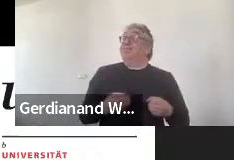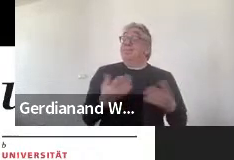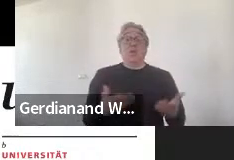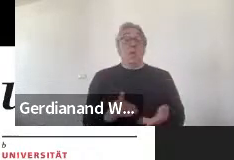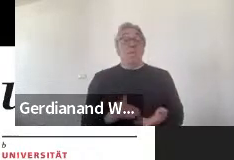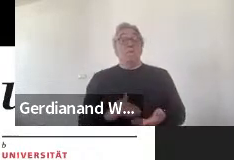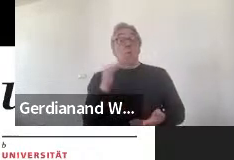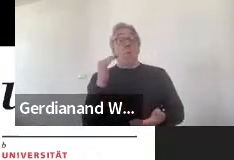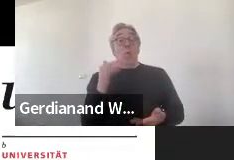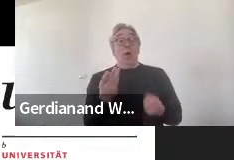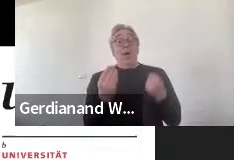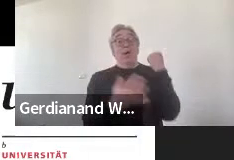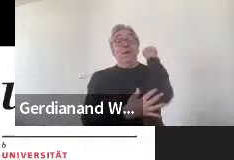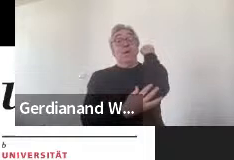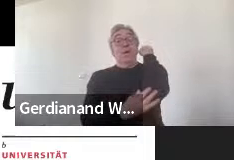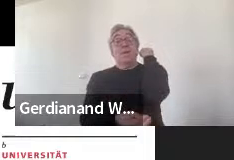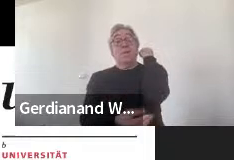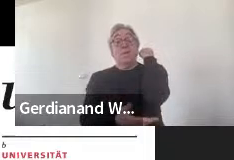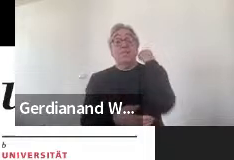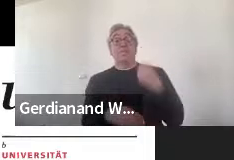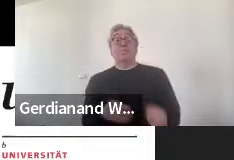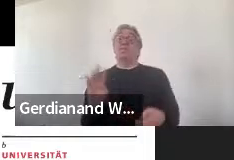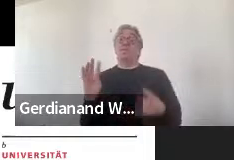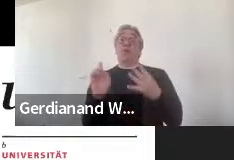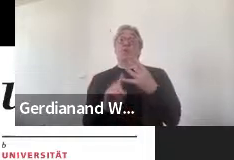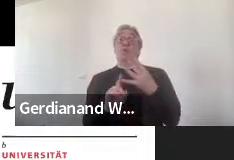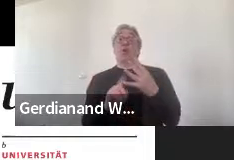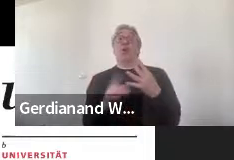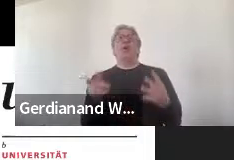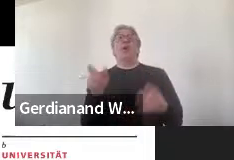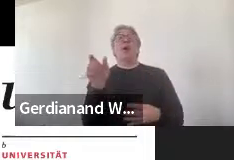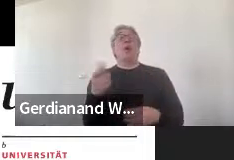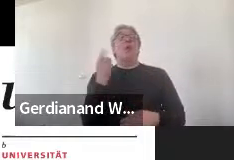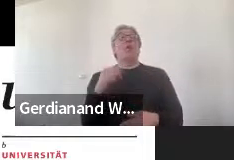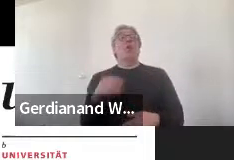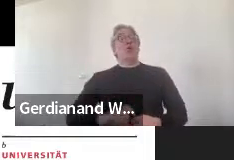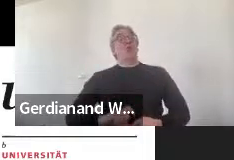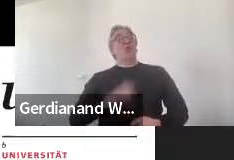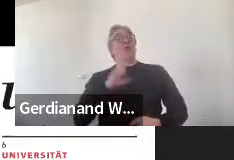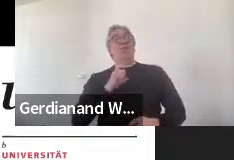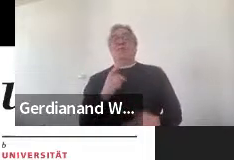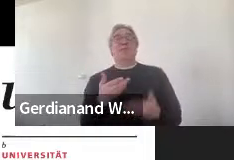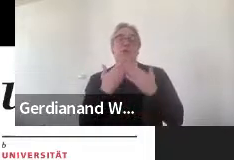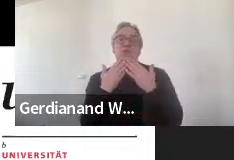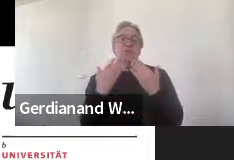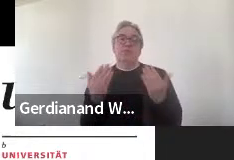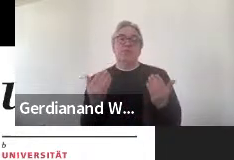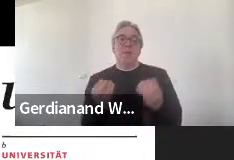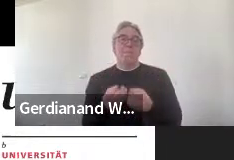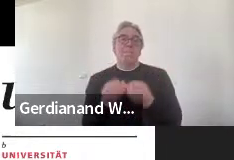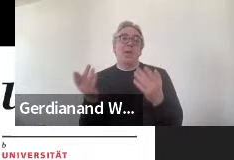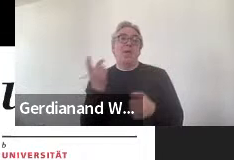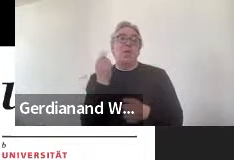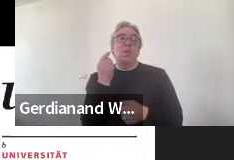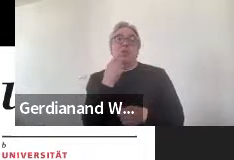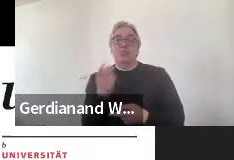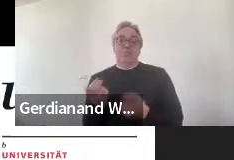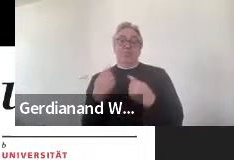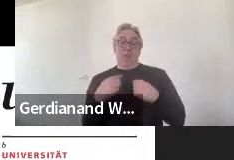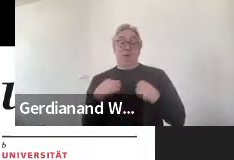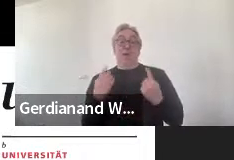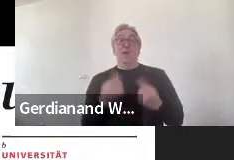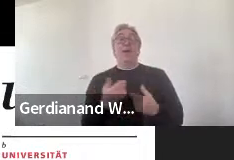The fourth underlying factor is the lack of self-confidence. Many of the women told us that lack of